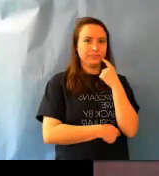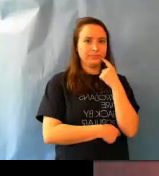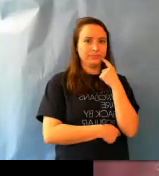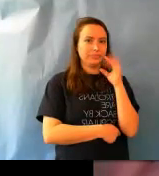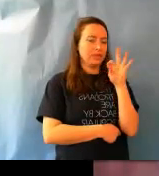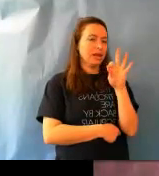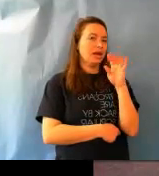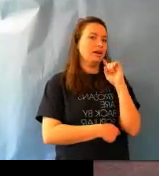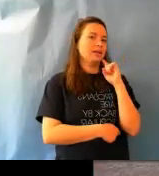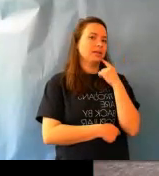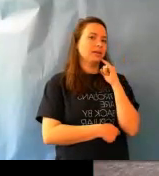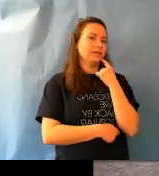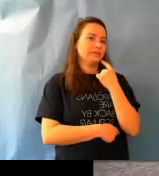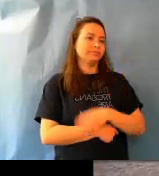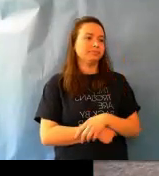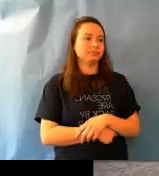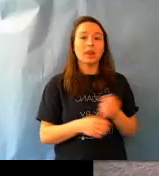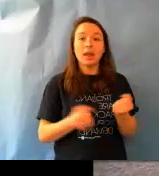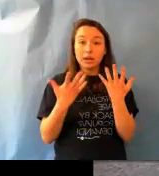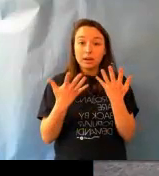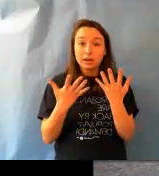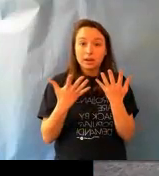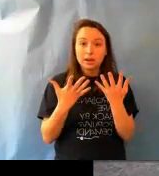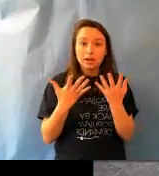So 9 pieces of candy. How many did he have?